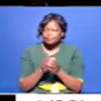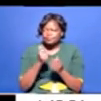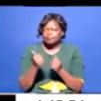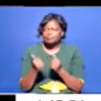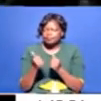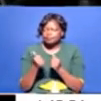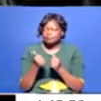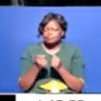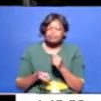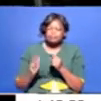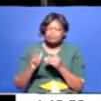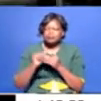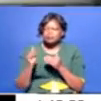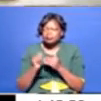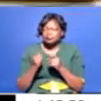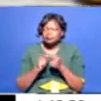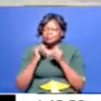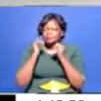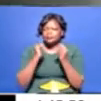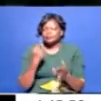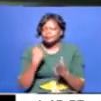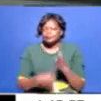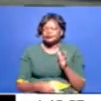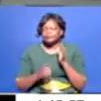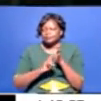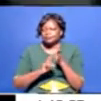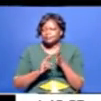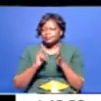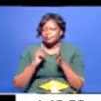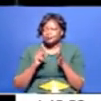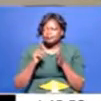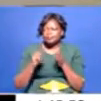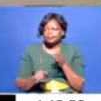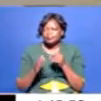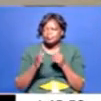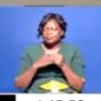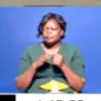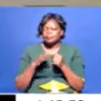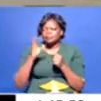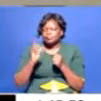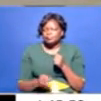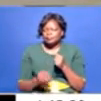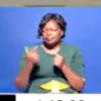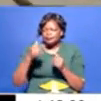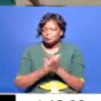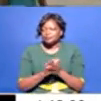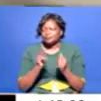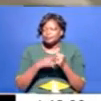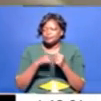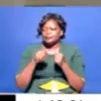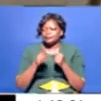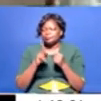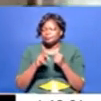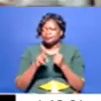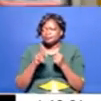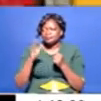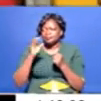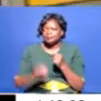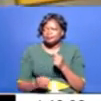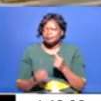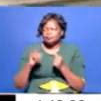$1.40. The new prices represent an increase of 9.5% for petrol and 17.1% for diesel, following hikes